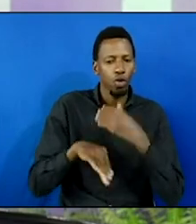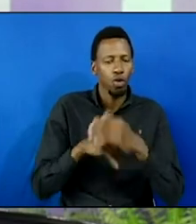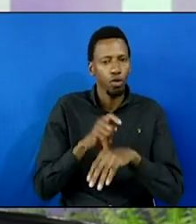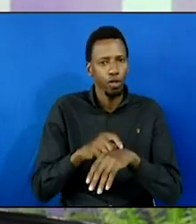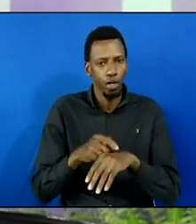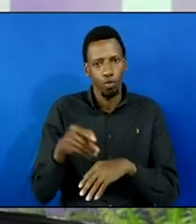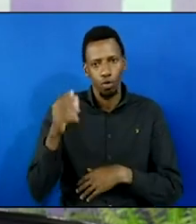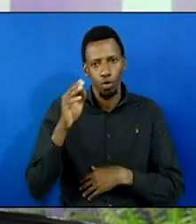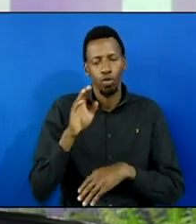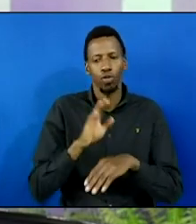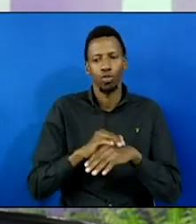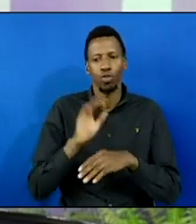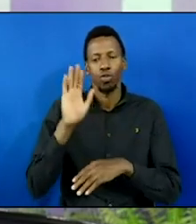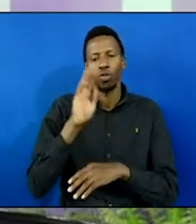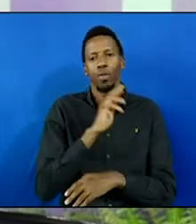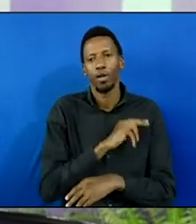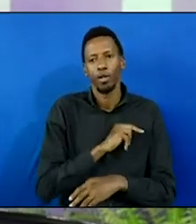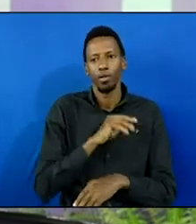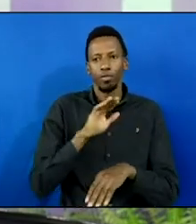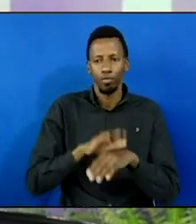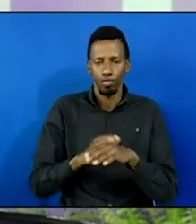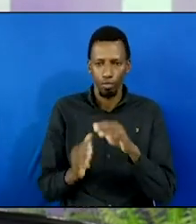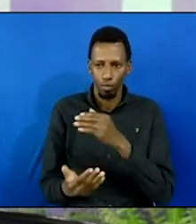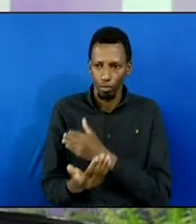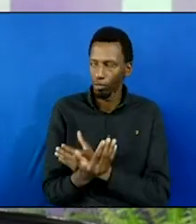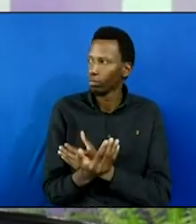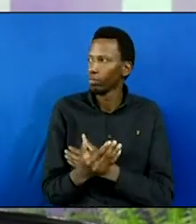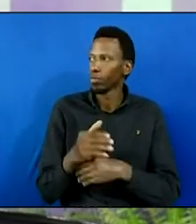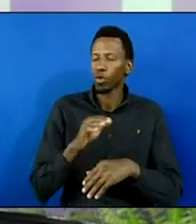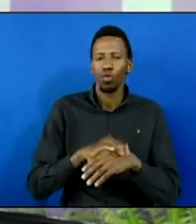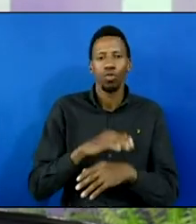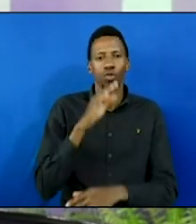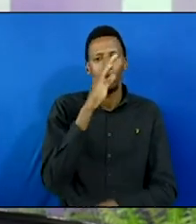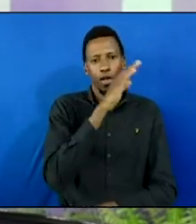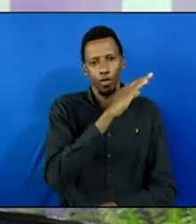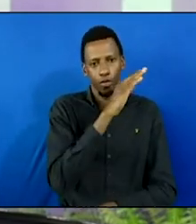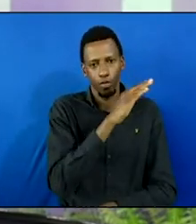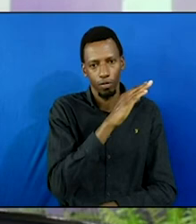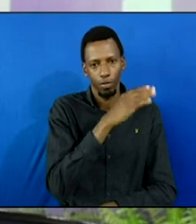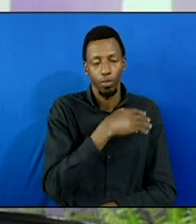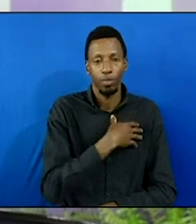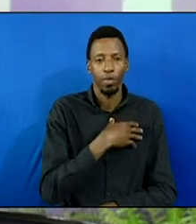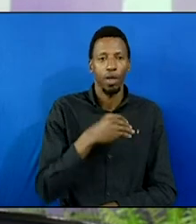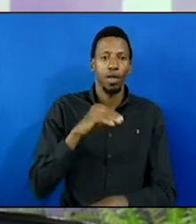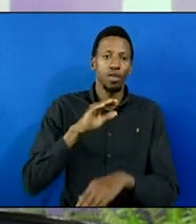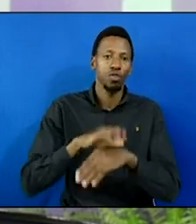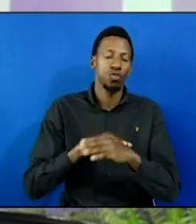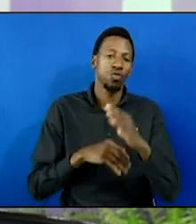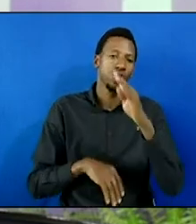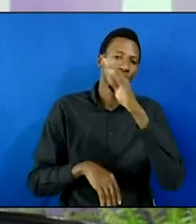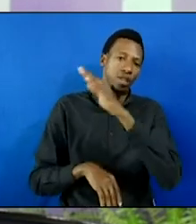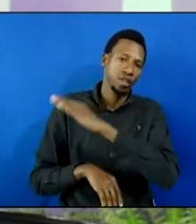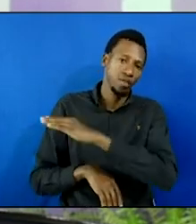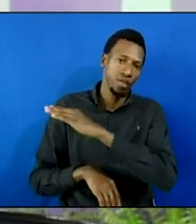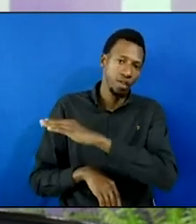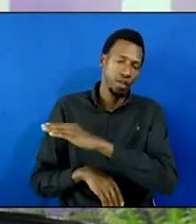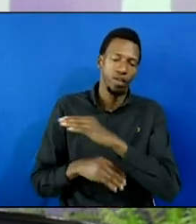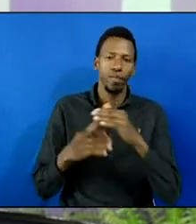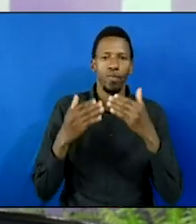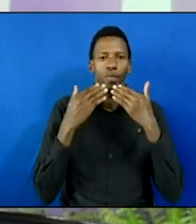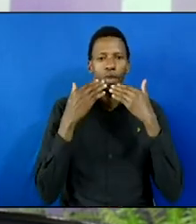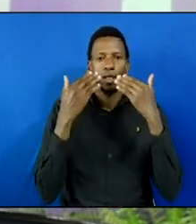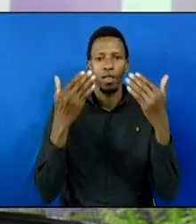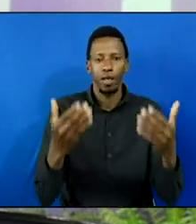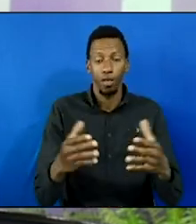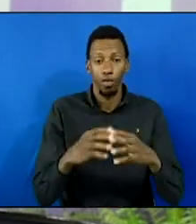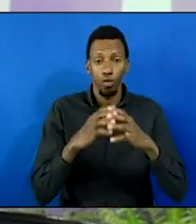time. Good morning, good afternoon, and good evening. Thank you